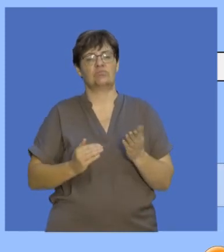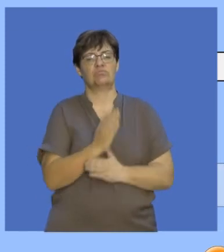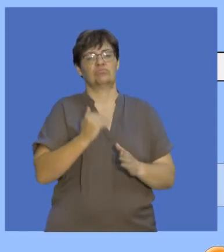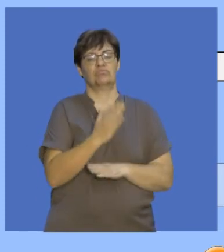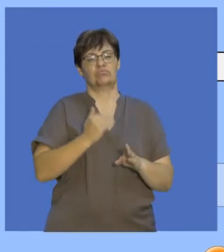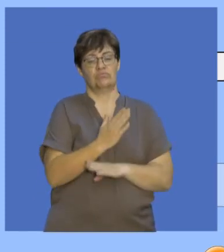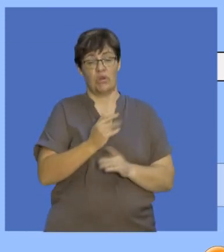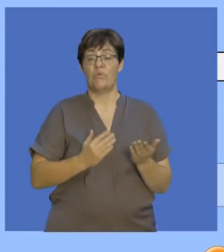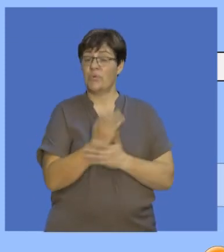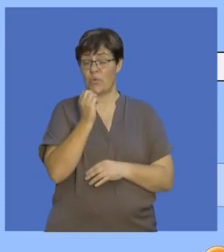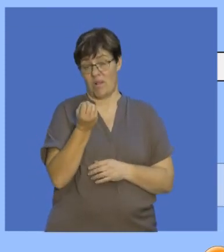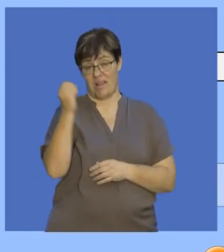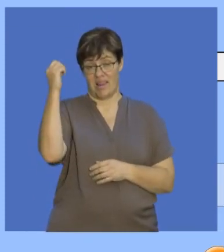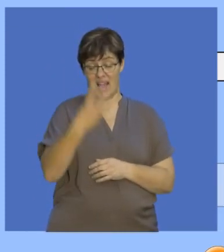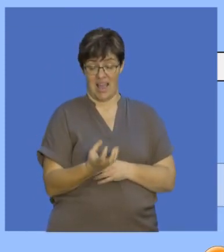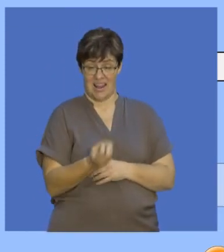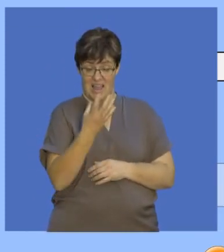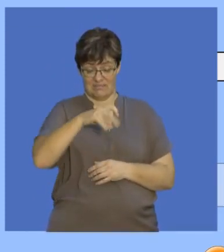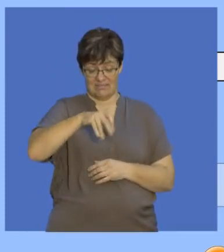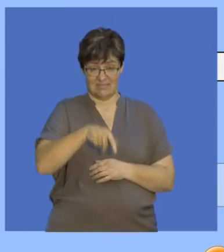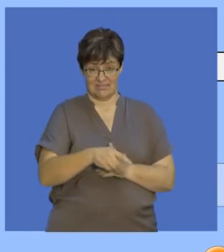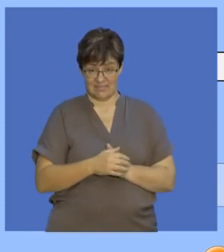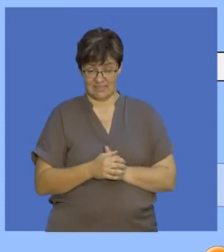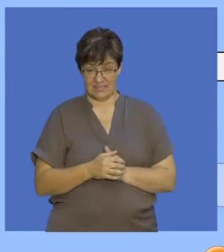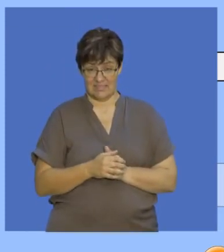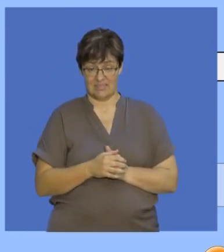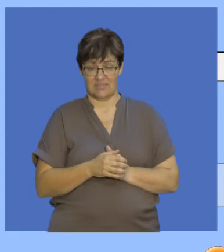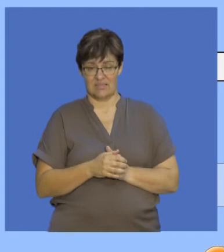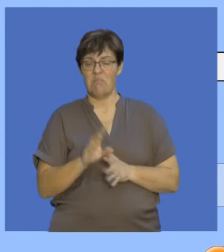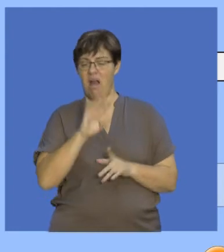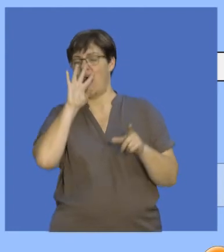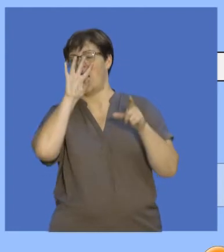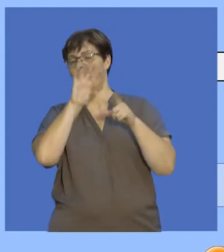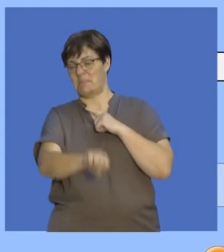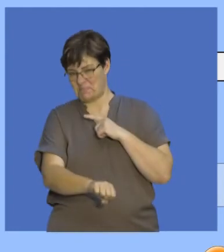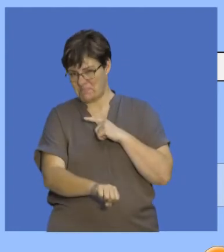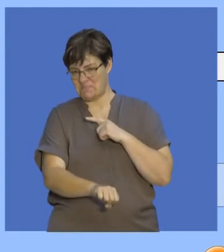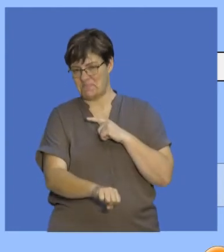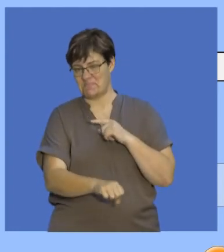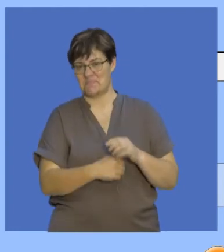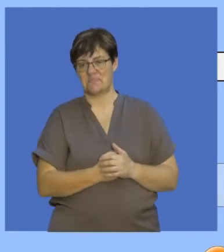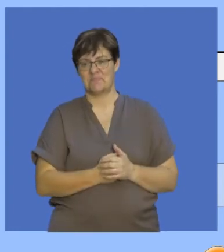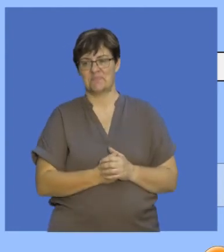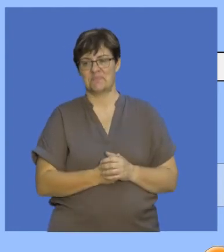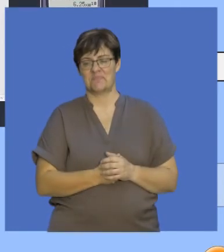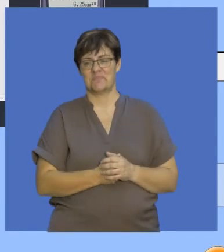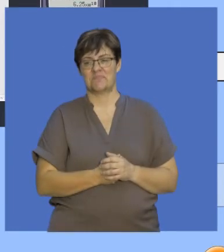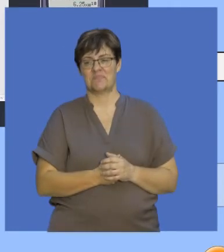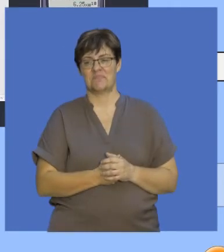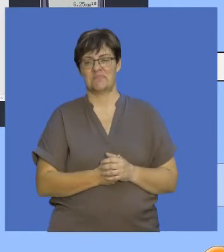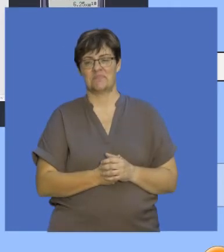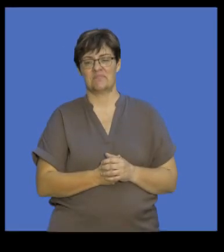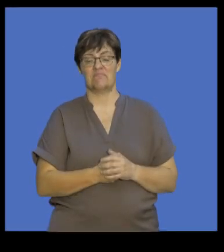pass through the light bulb, which is also a very important realization that we have to arrive at,